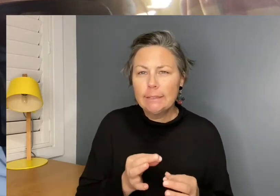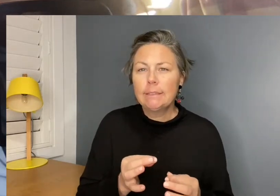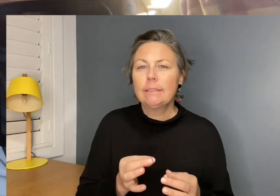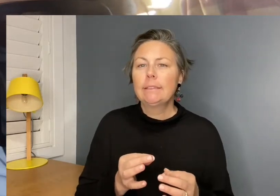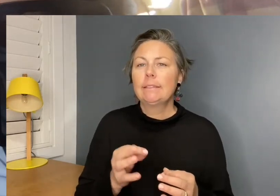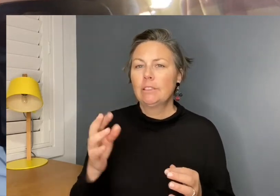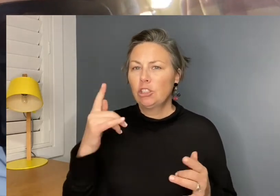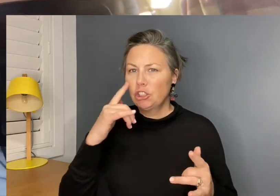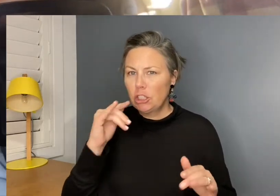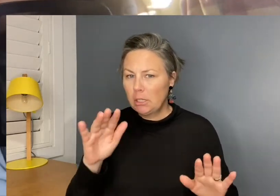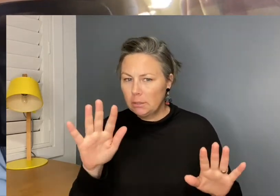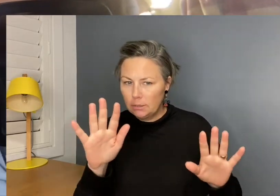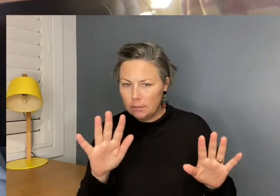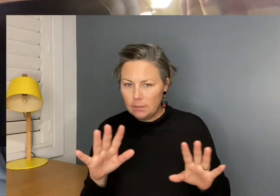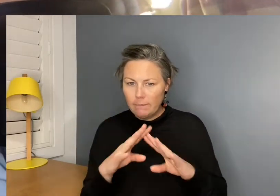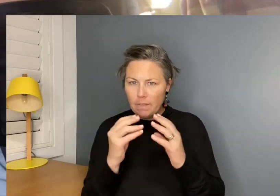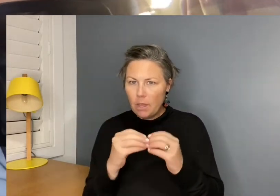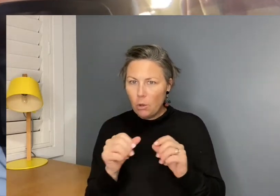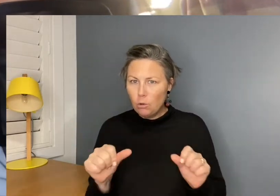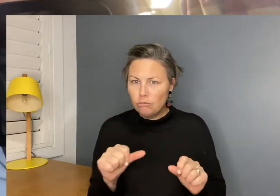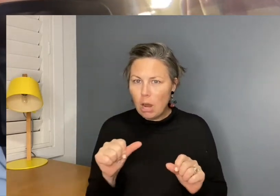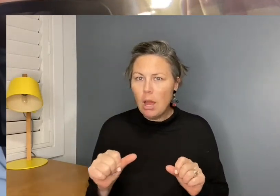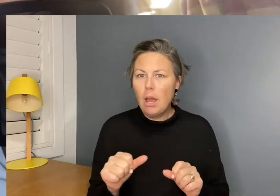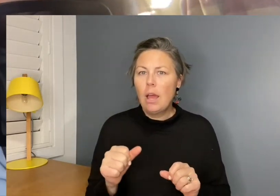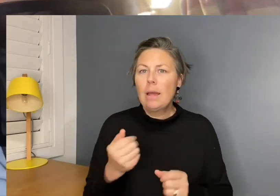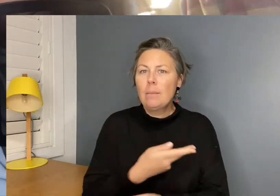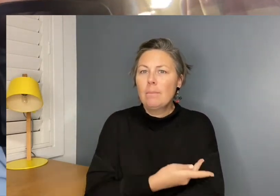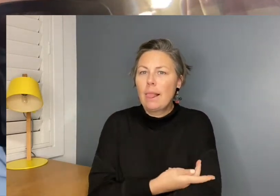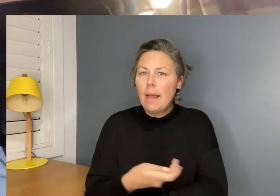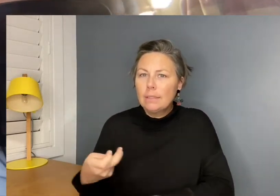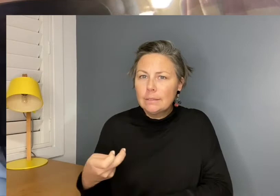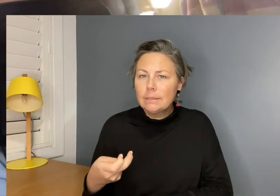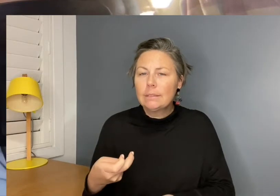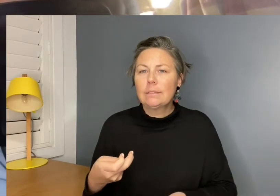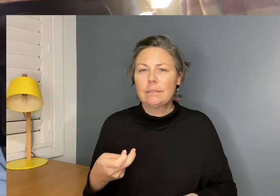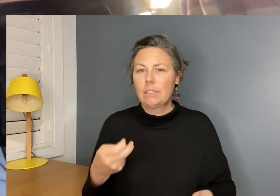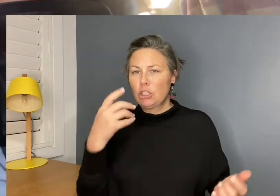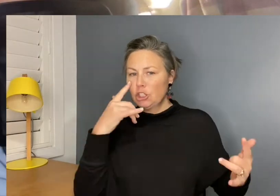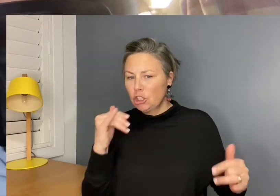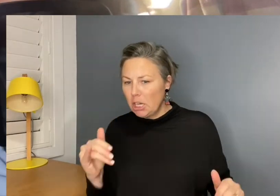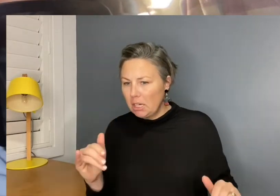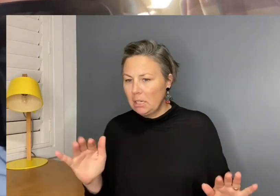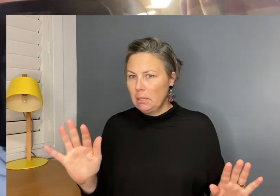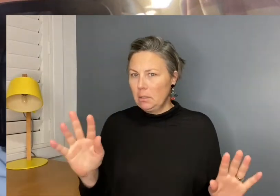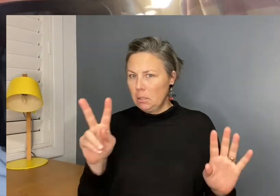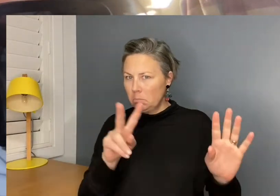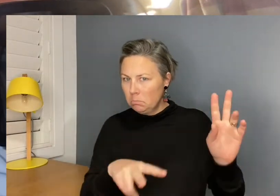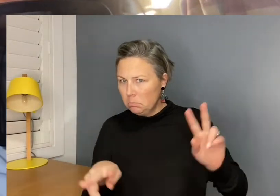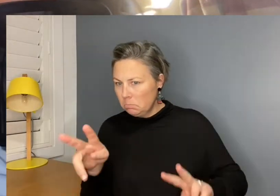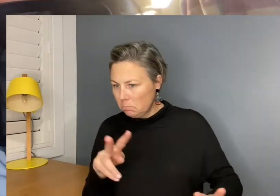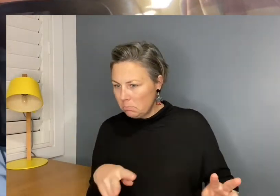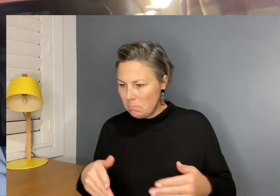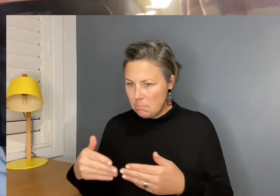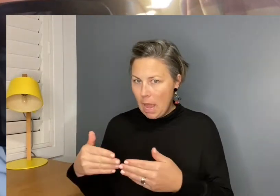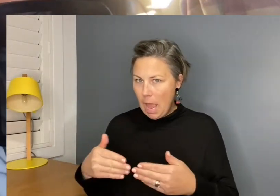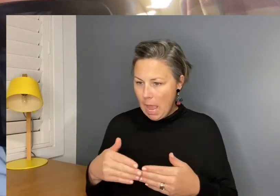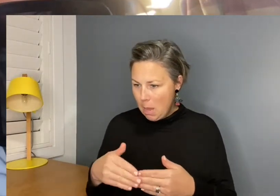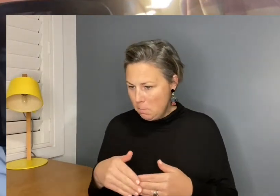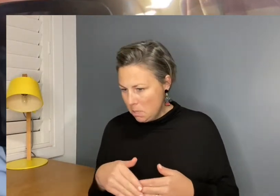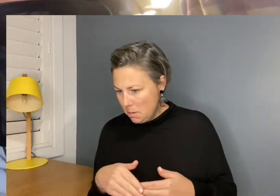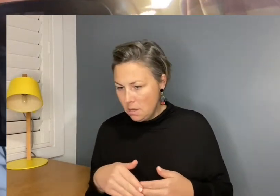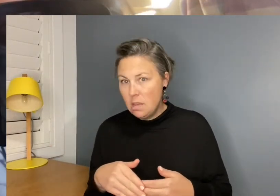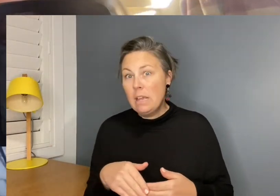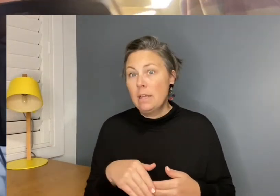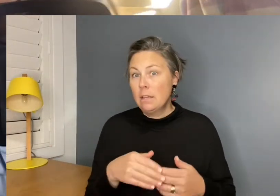so they checked. So I had some stitches. They check that you're all okay. They wait. They do blood tests. They